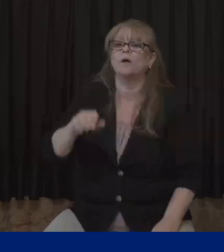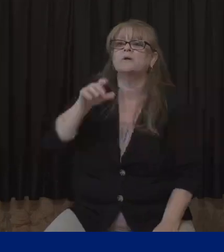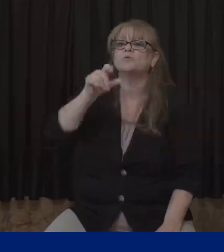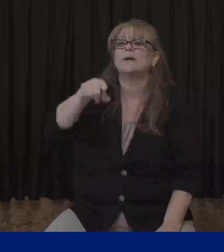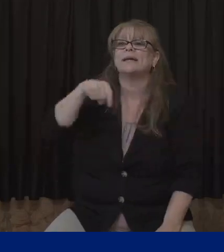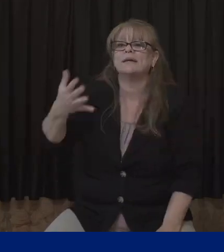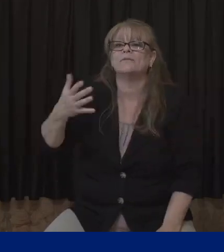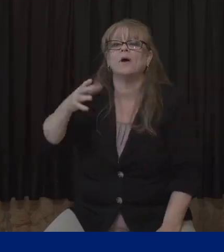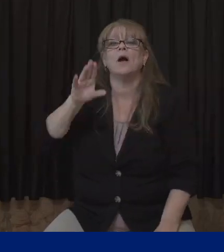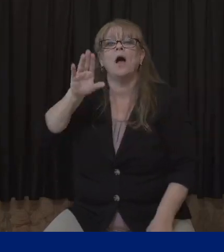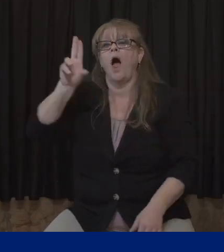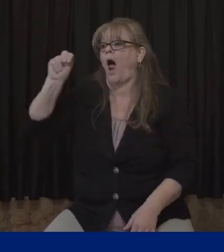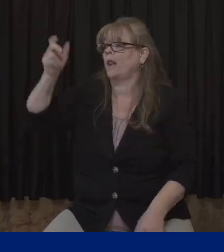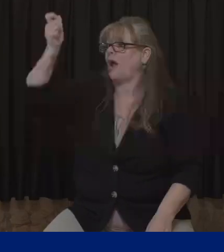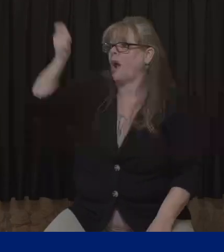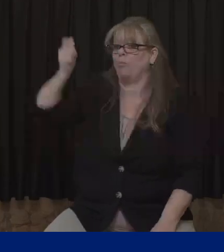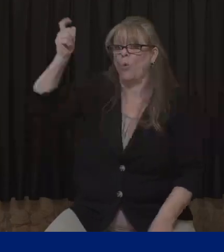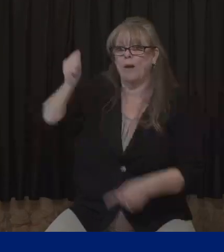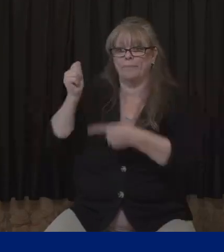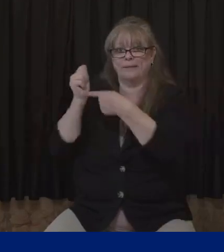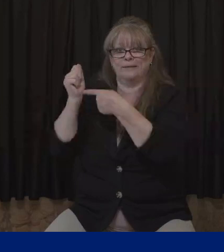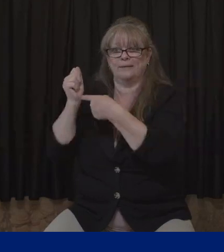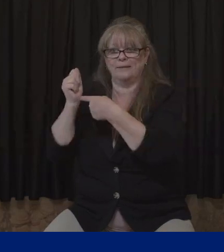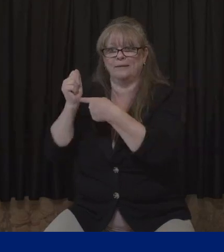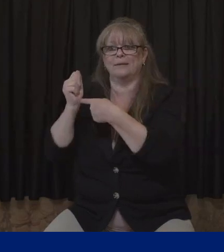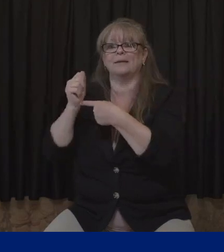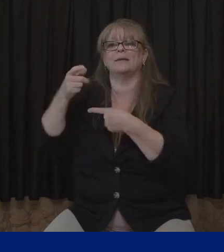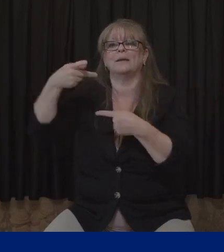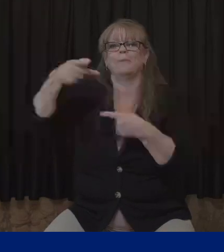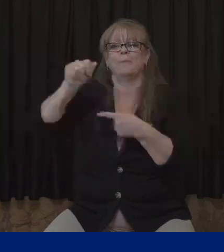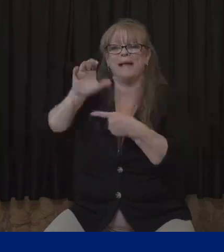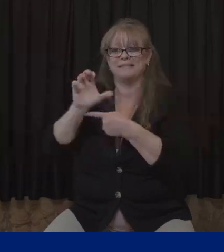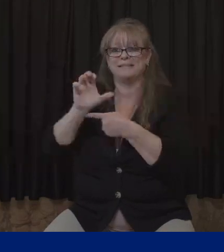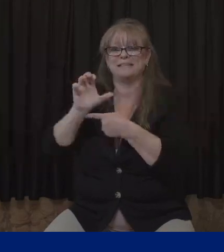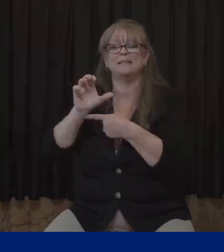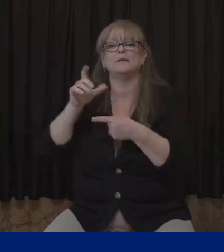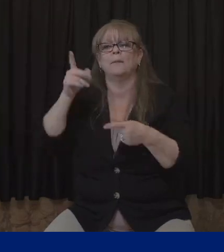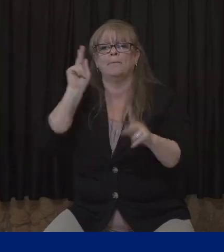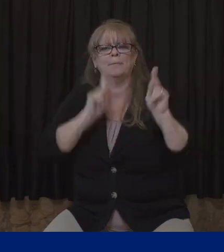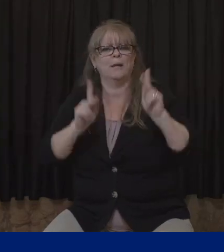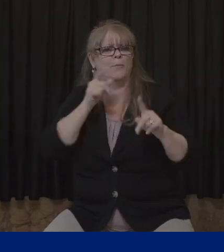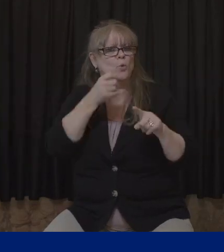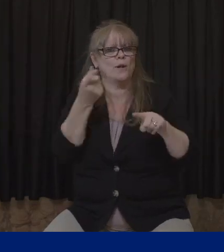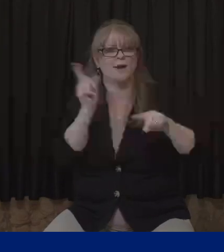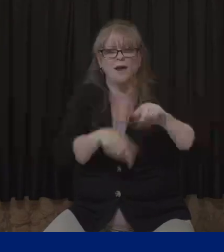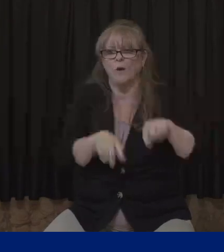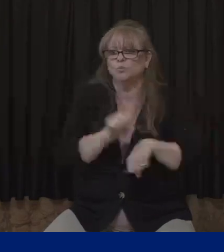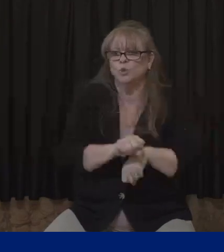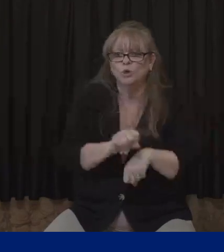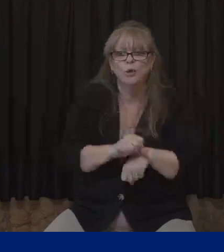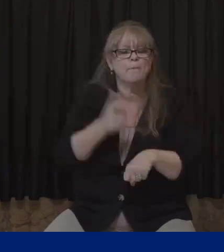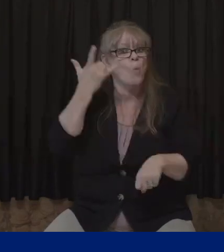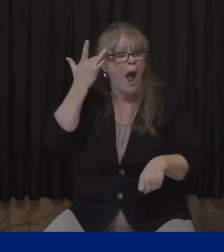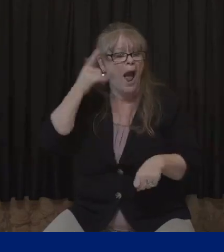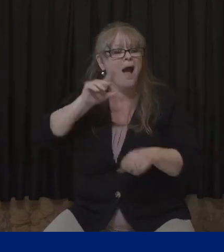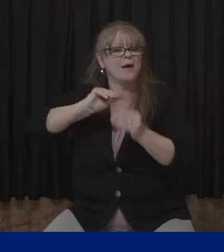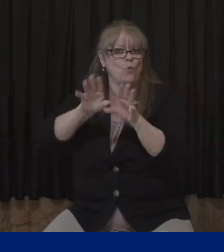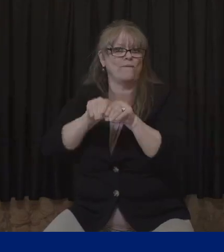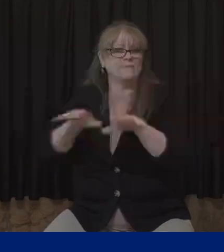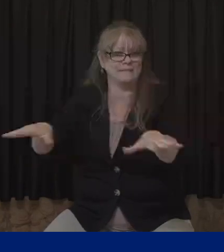under pandemic unemployment assistance to those unable to work due to COVID-19. We're going to distribute additional information about your